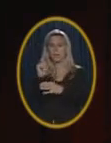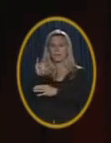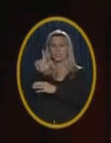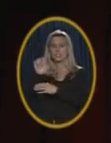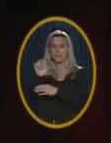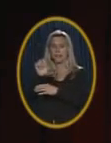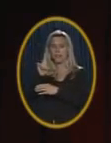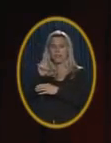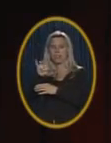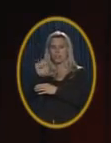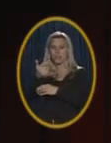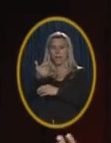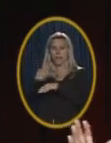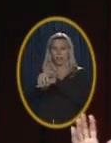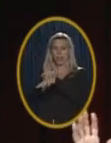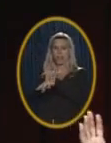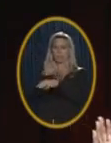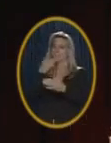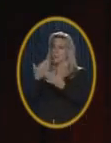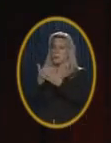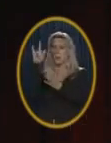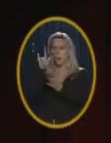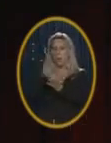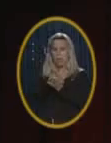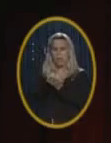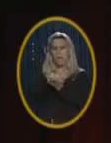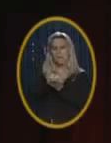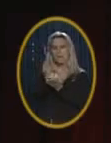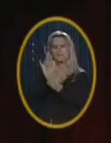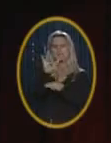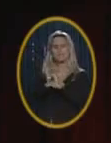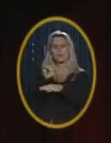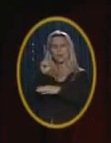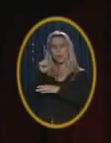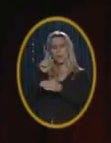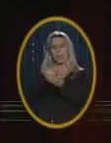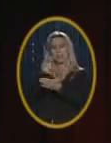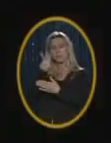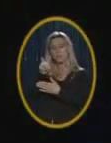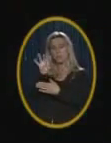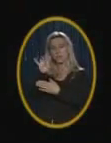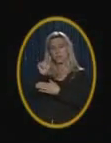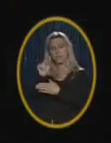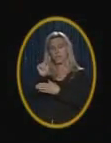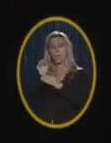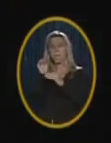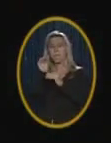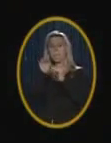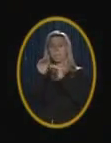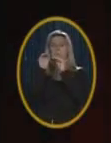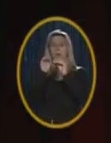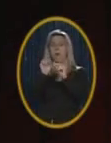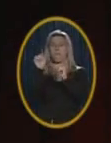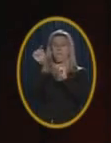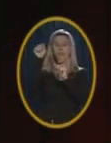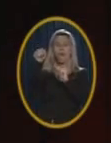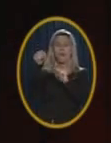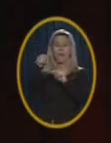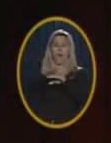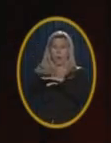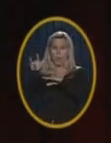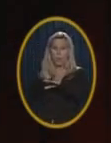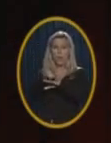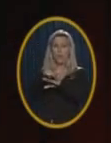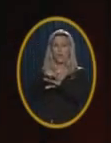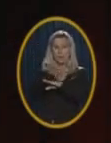have. And that good old Columbia landed about 1,200 feet further down the runway than we thought it would based on the tile, because we had a lift-to-drag ratio